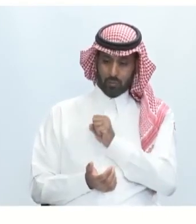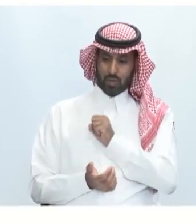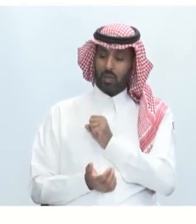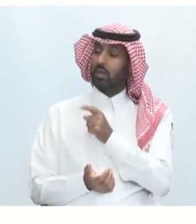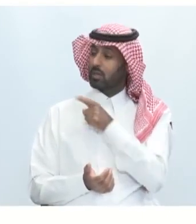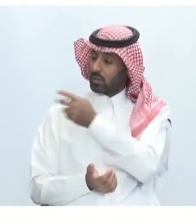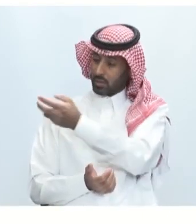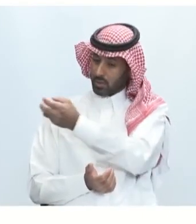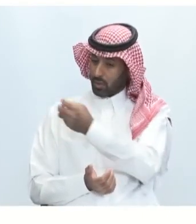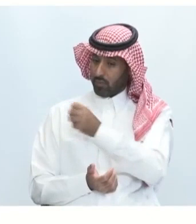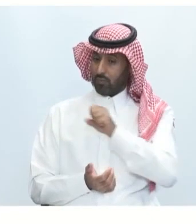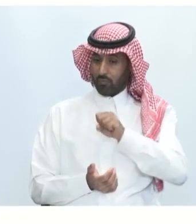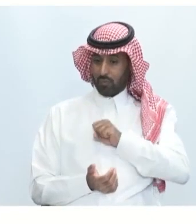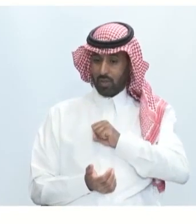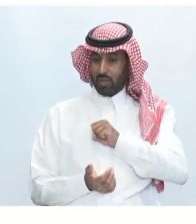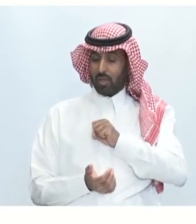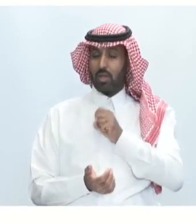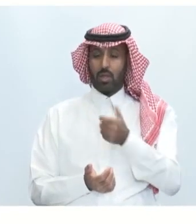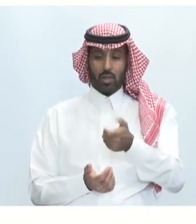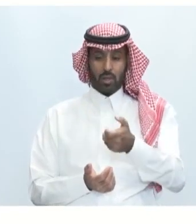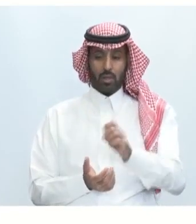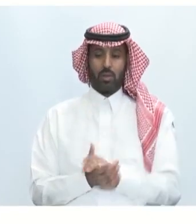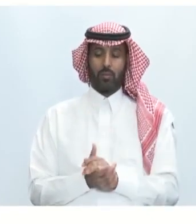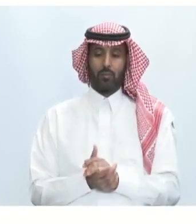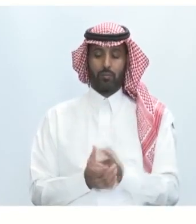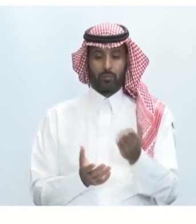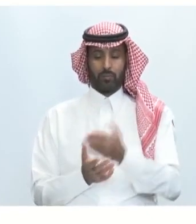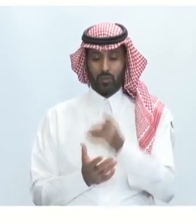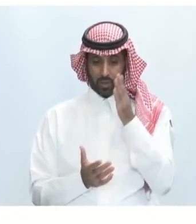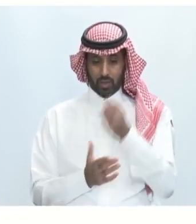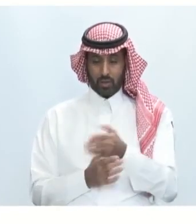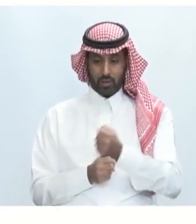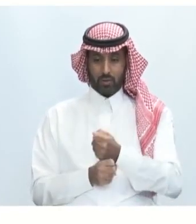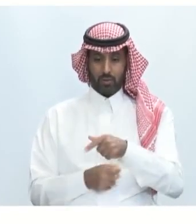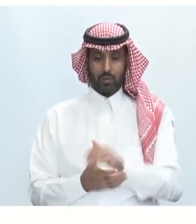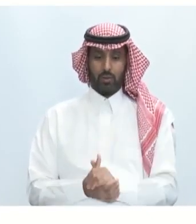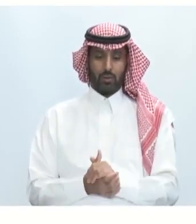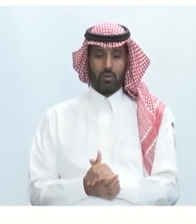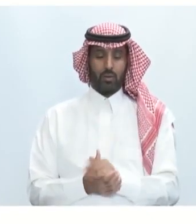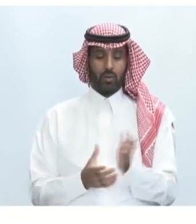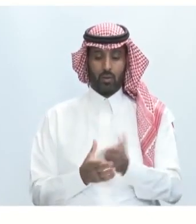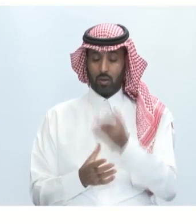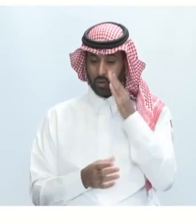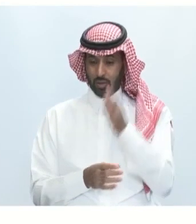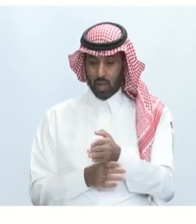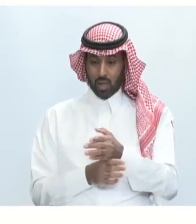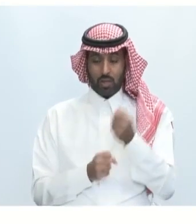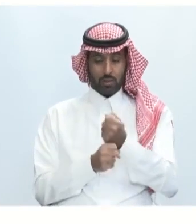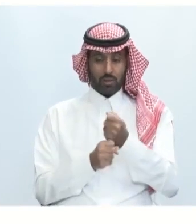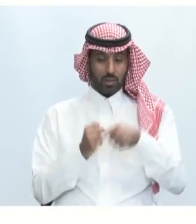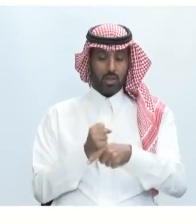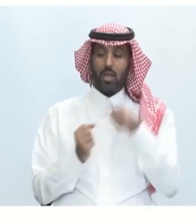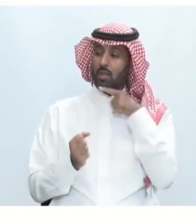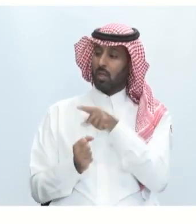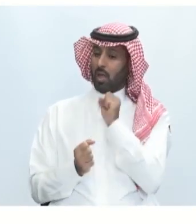here is the indirect object and the remote control is the direct object. When the direct object is a